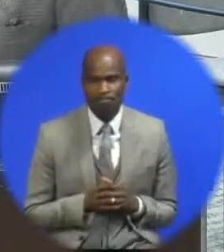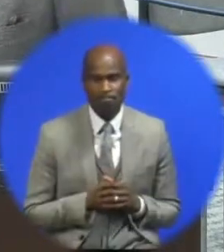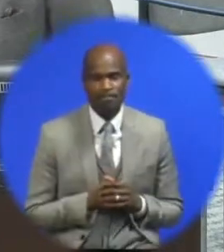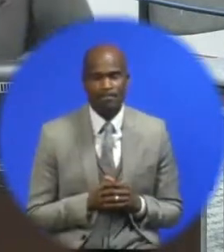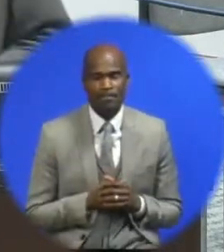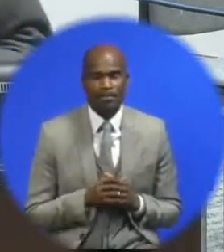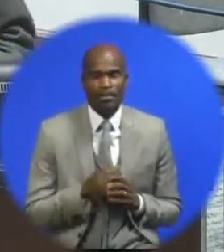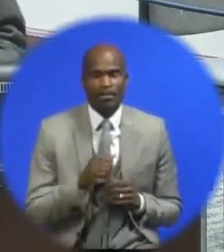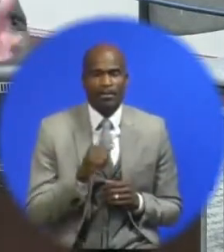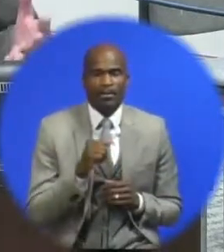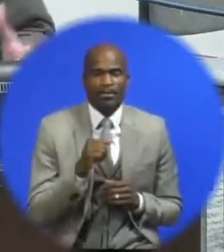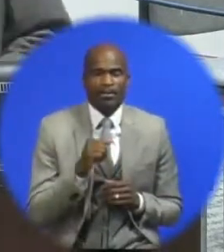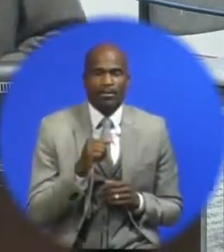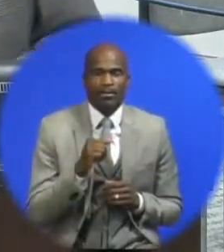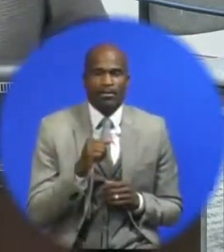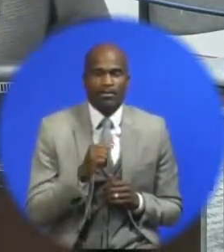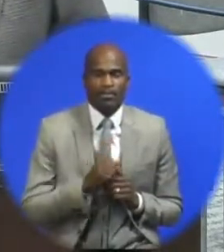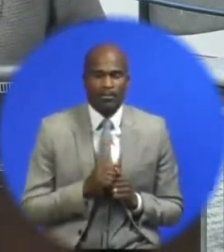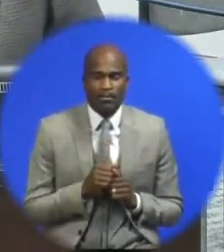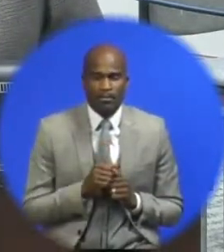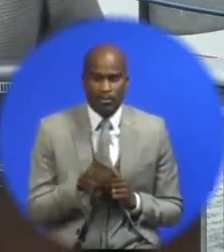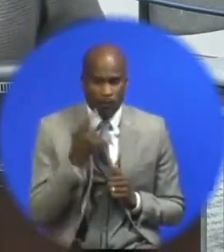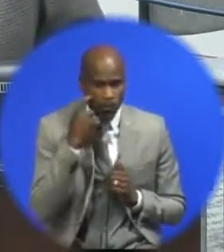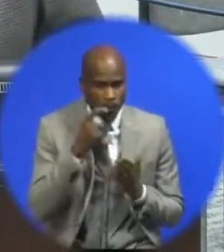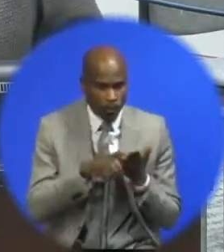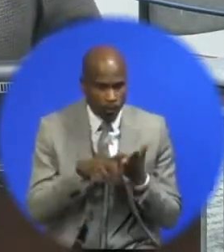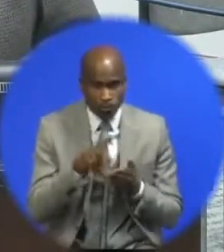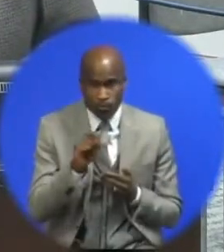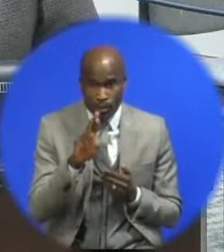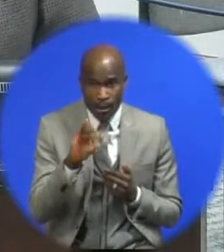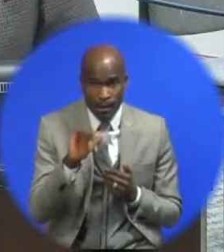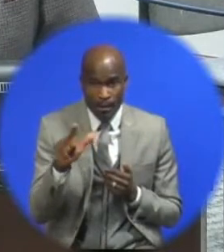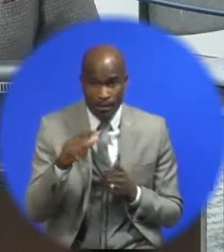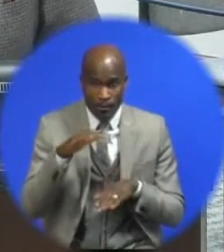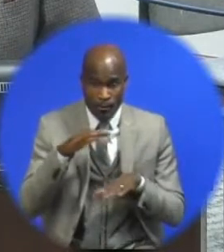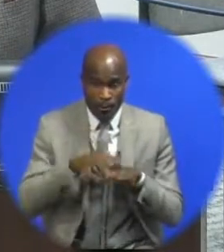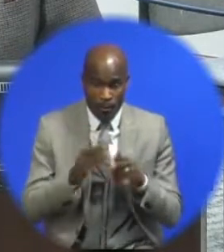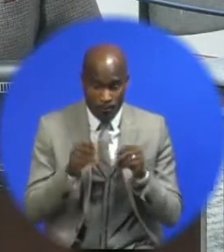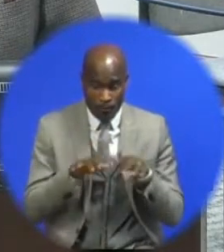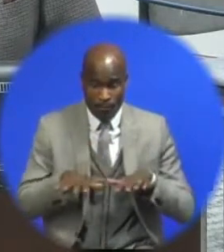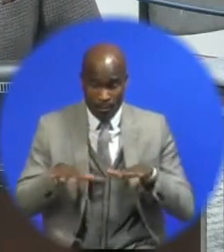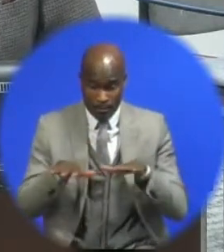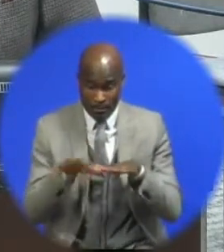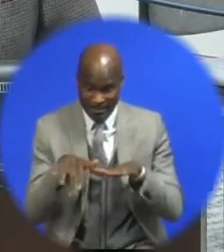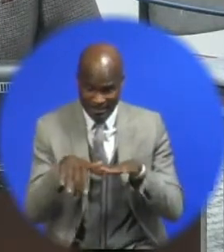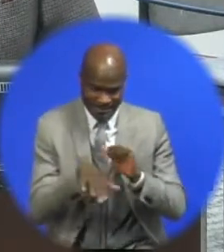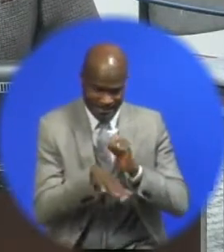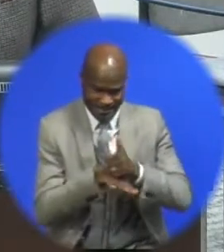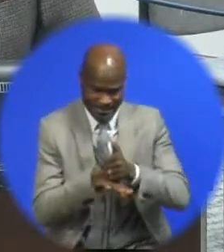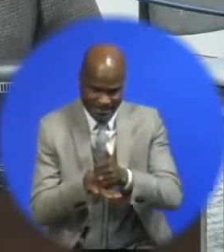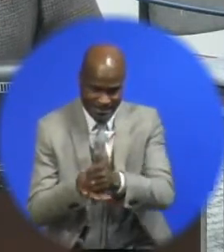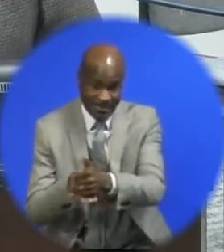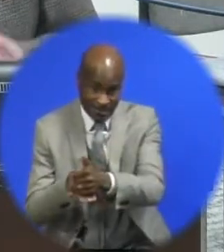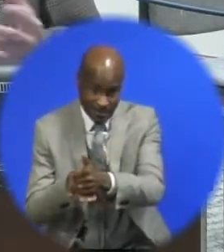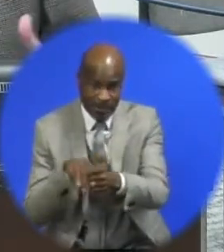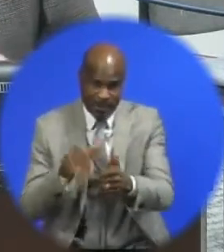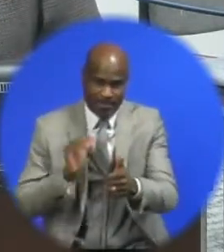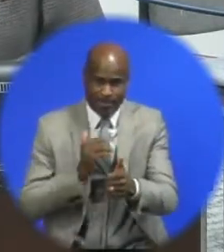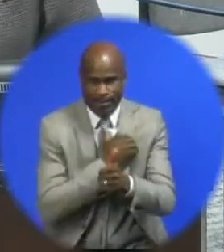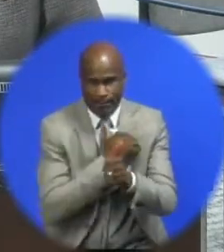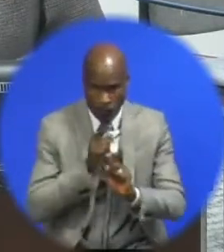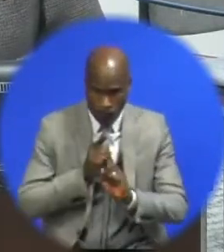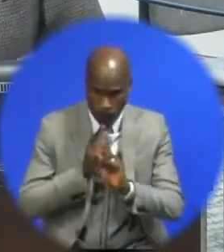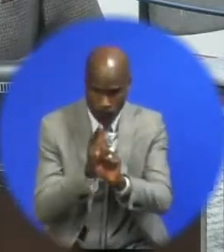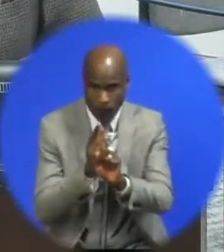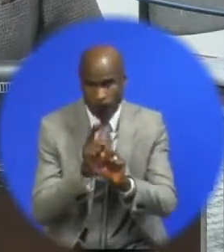see getting trail on the ground. That's what we're all about for the Fontaflora State Trail. I think you